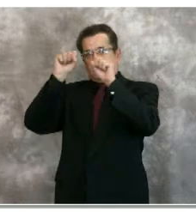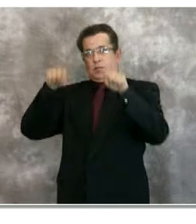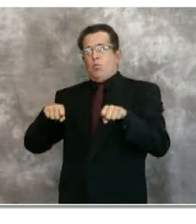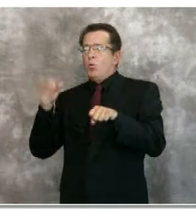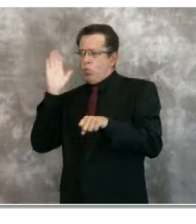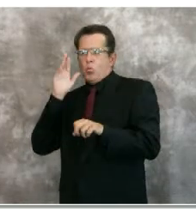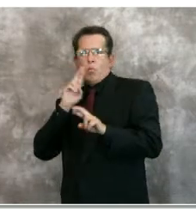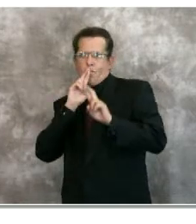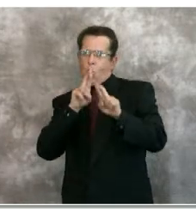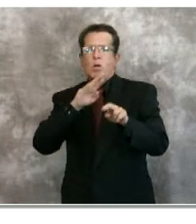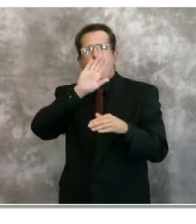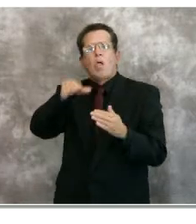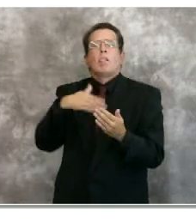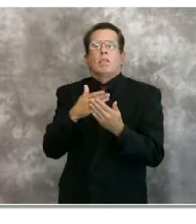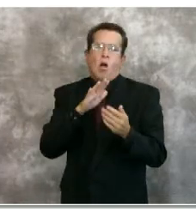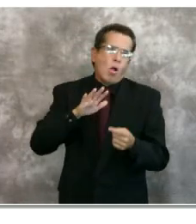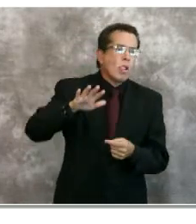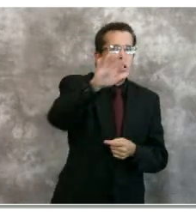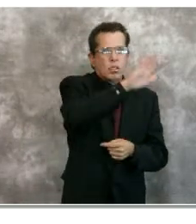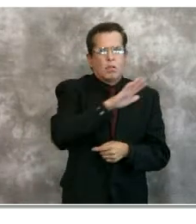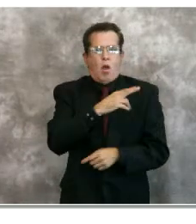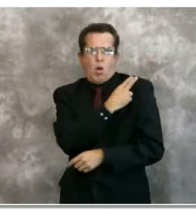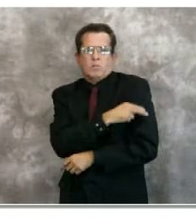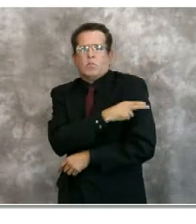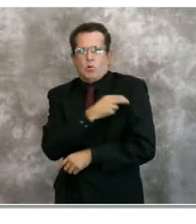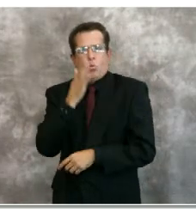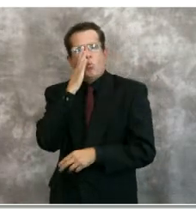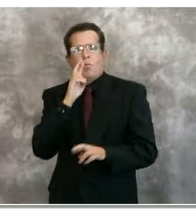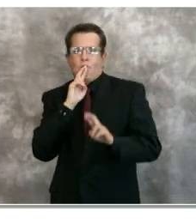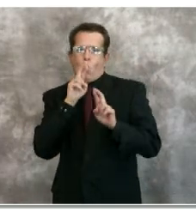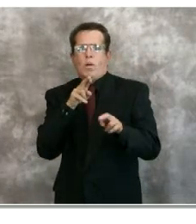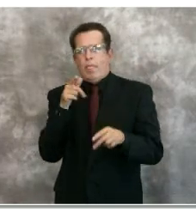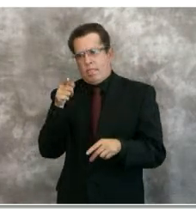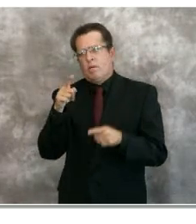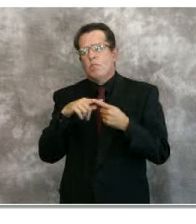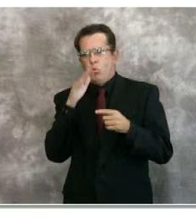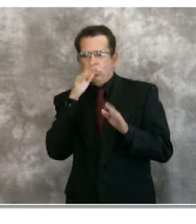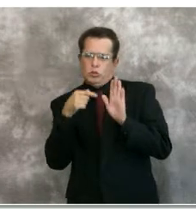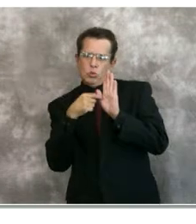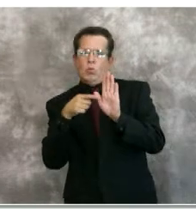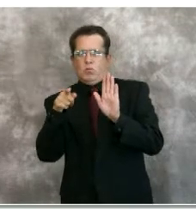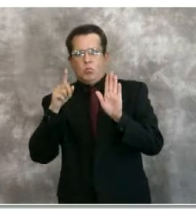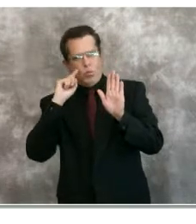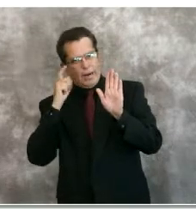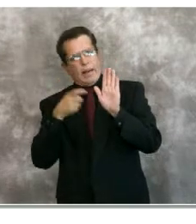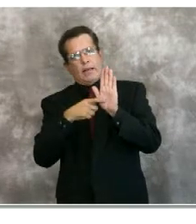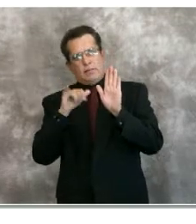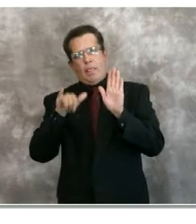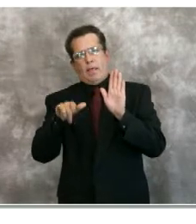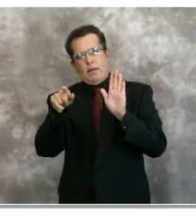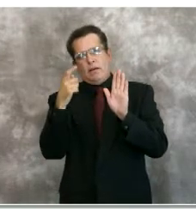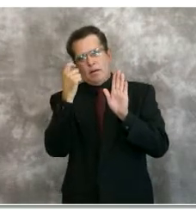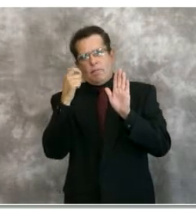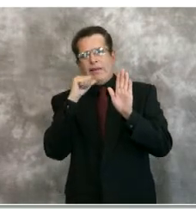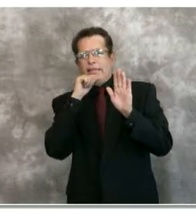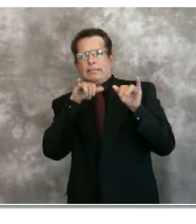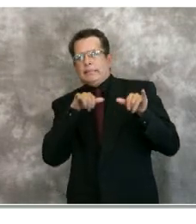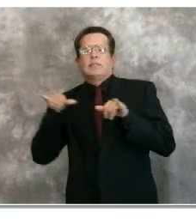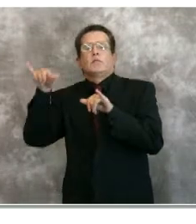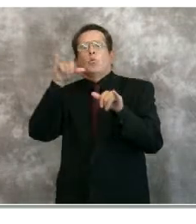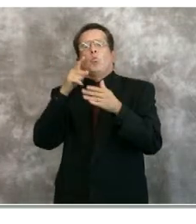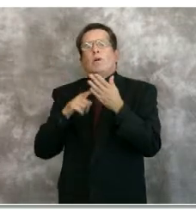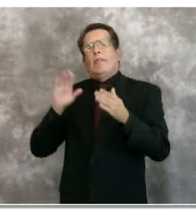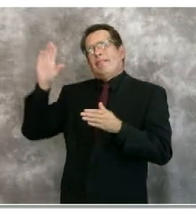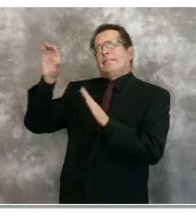hospitals reporting in the near future, but we will continue to show it with an asterisk just to acknowledge and recognize any inconsistency with what the state may be